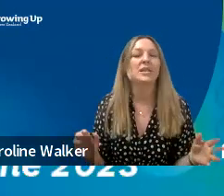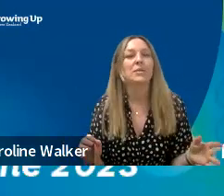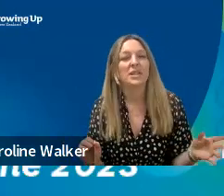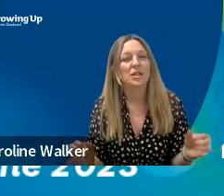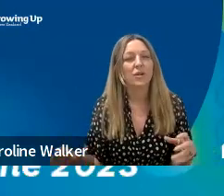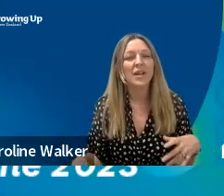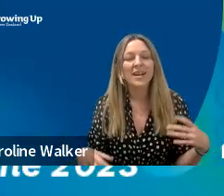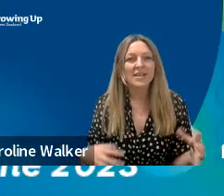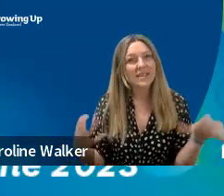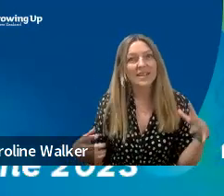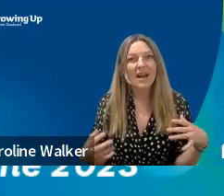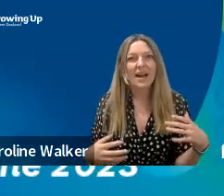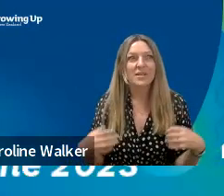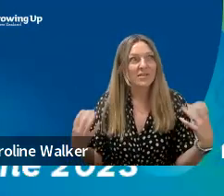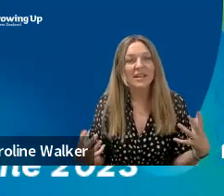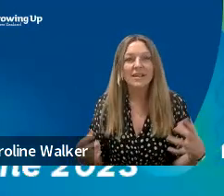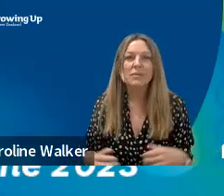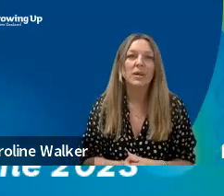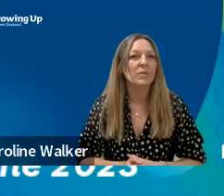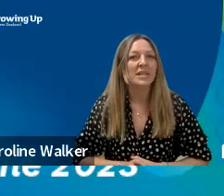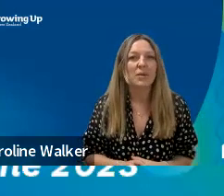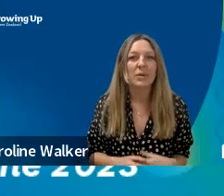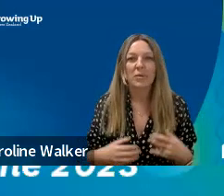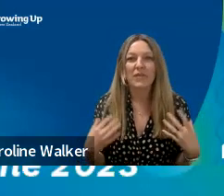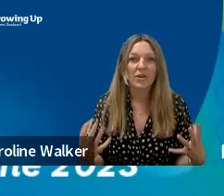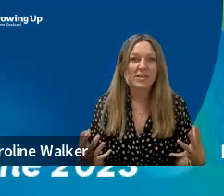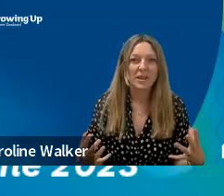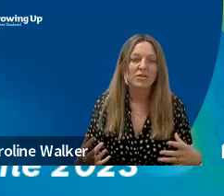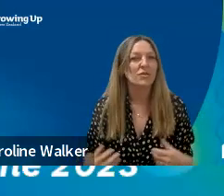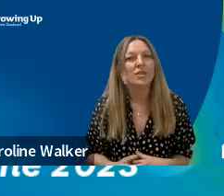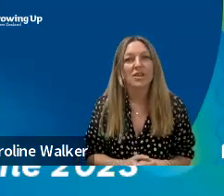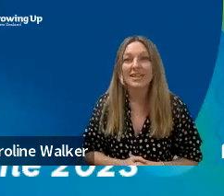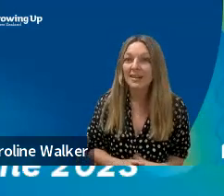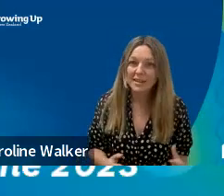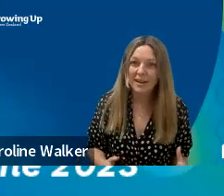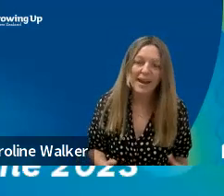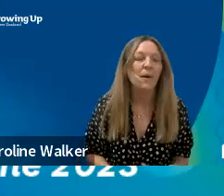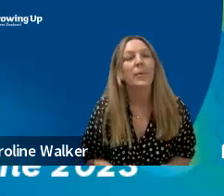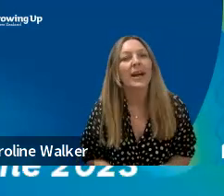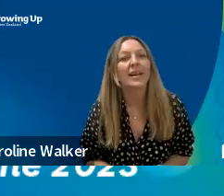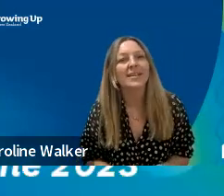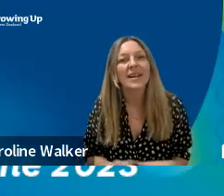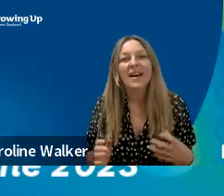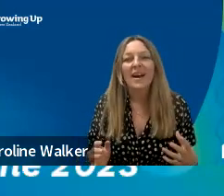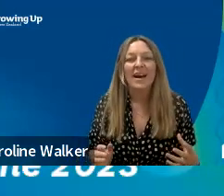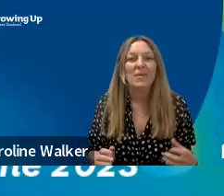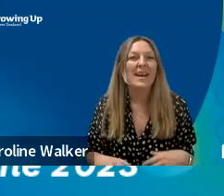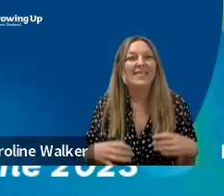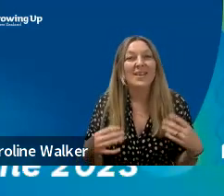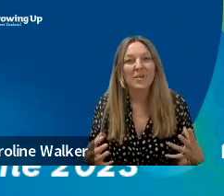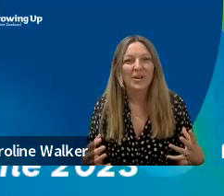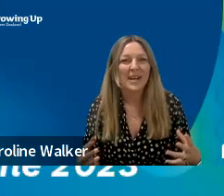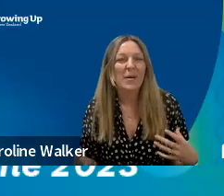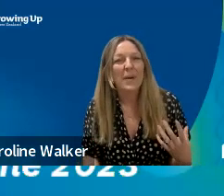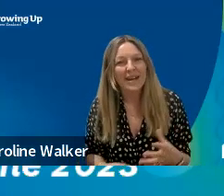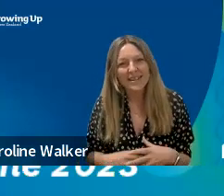into 2022. So this is a time in New Zealand when we first introduced to the Delta outbreaks and